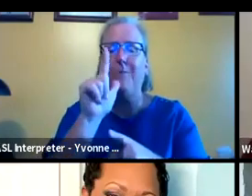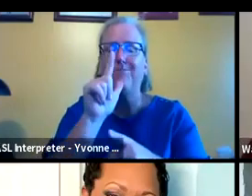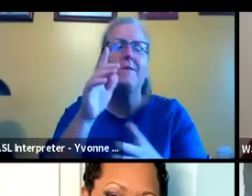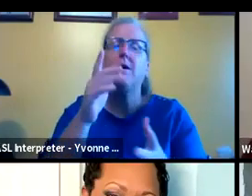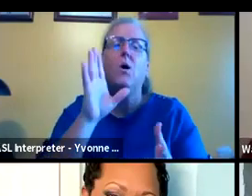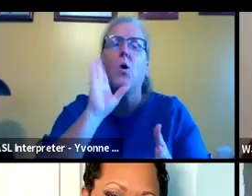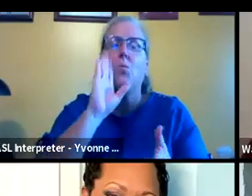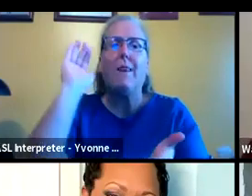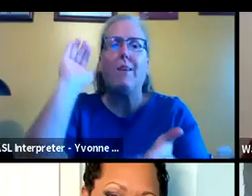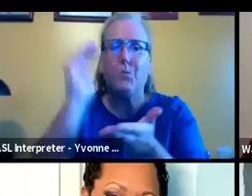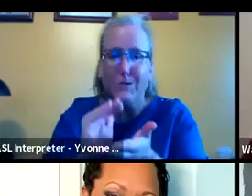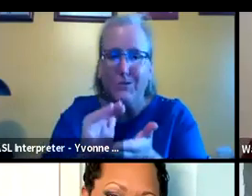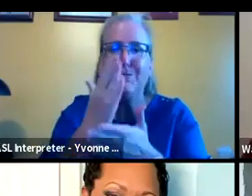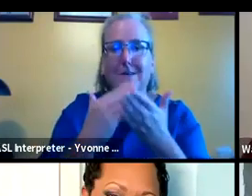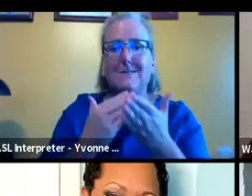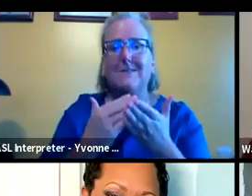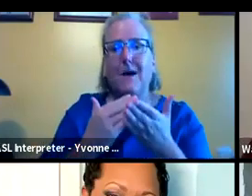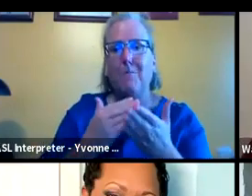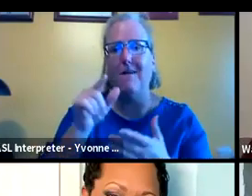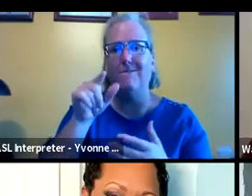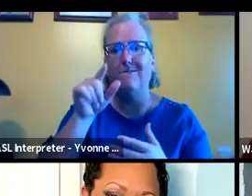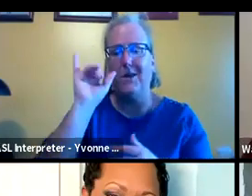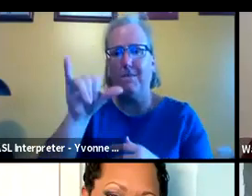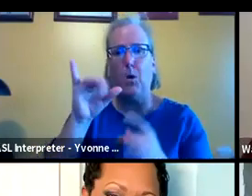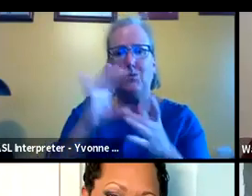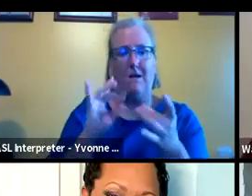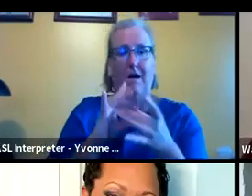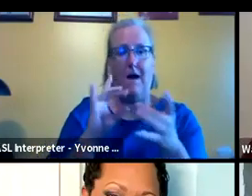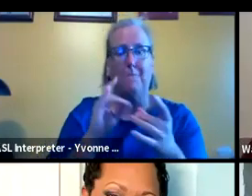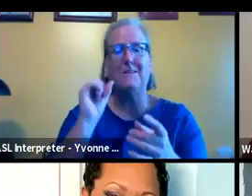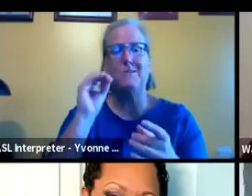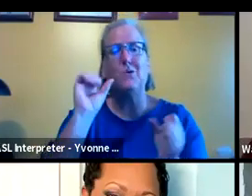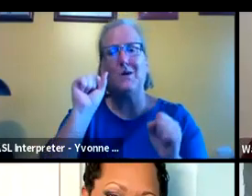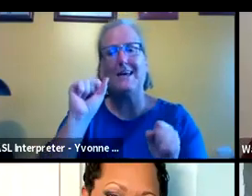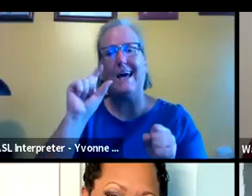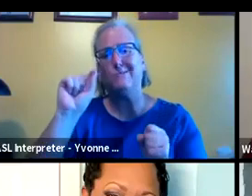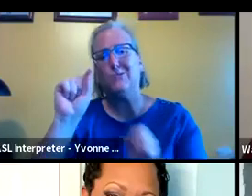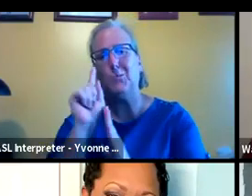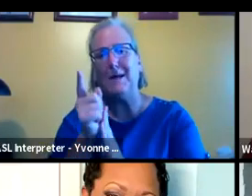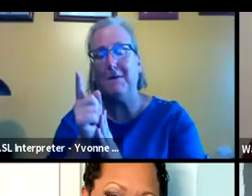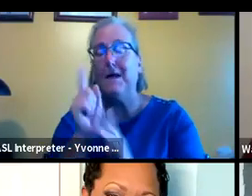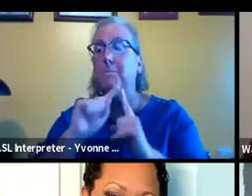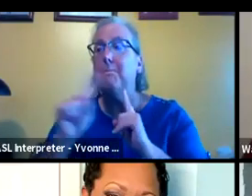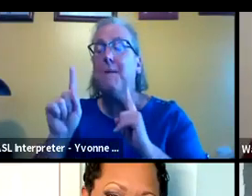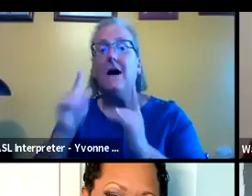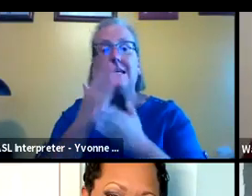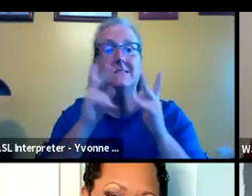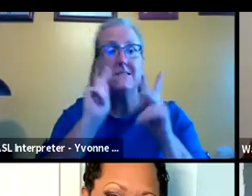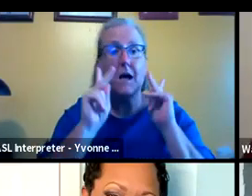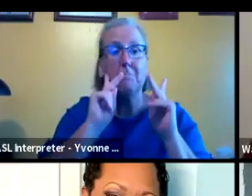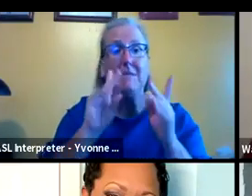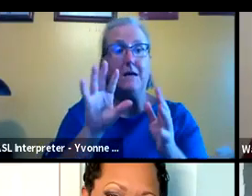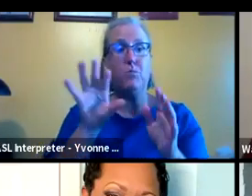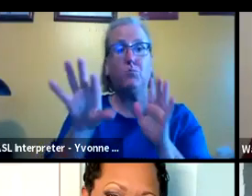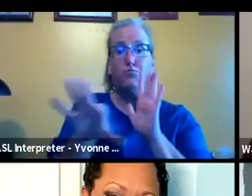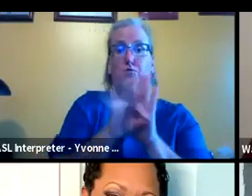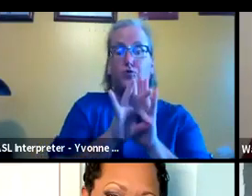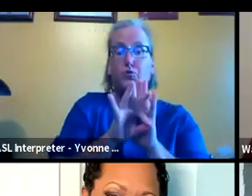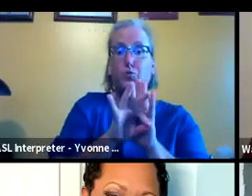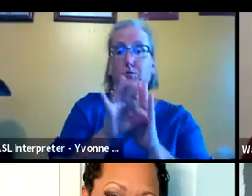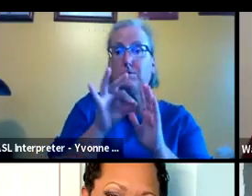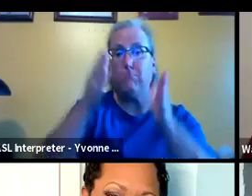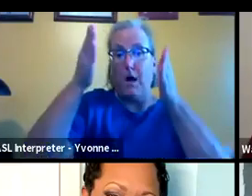issue within the 20-minute limit. And in some cases, some groups have chosen a spokesperson and have yielded their time. I want to take